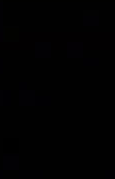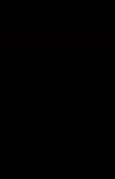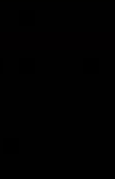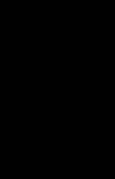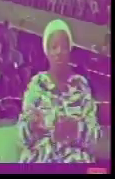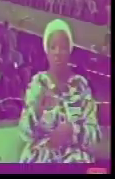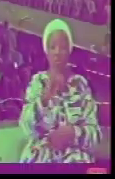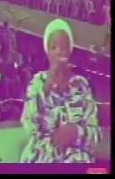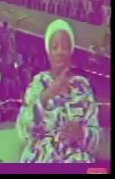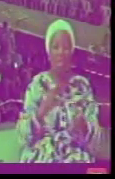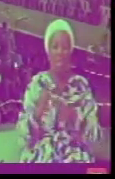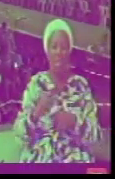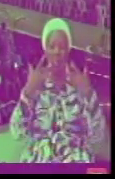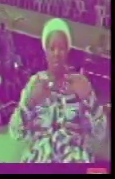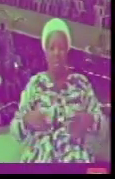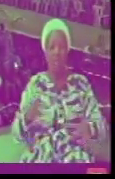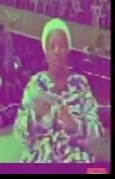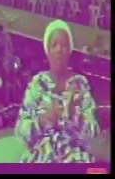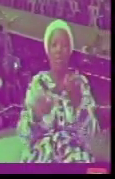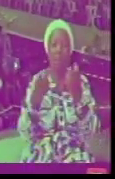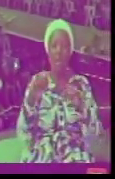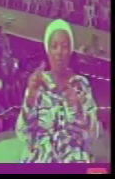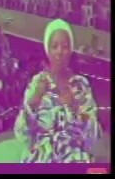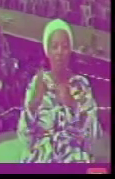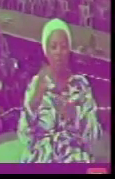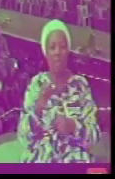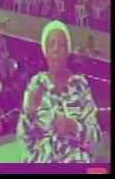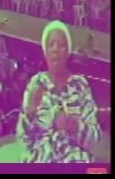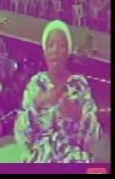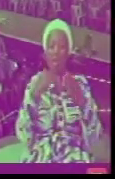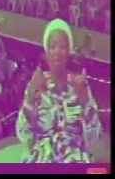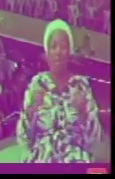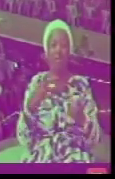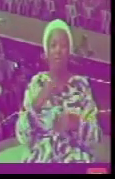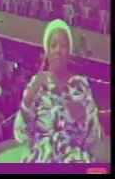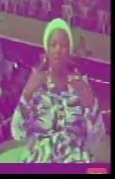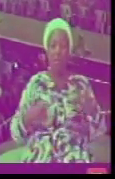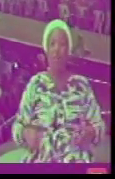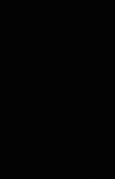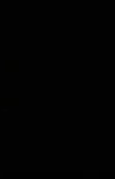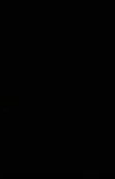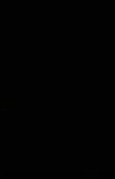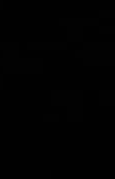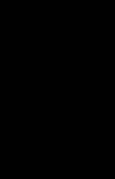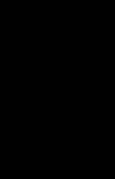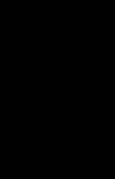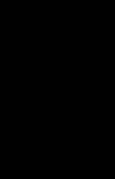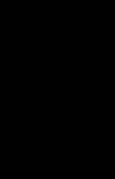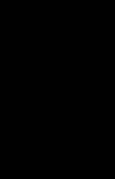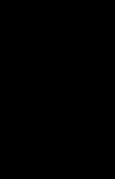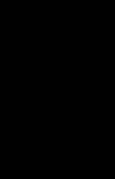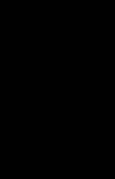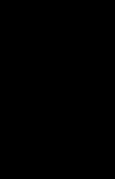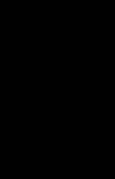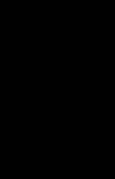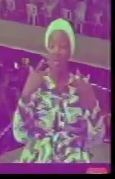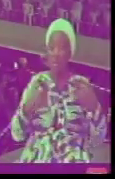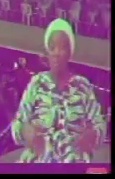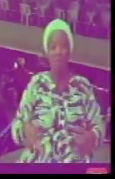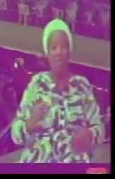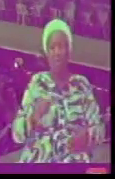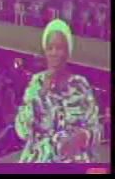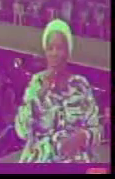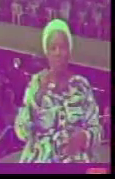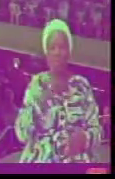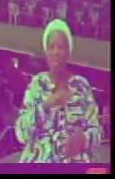way. It just seemed that as we're moving on in their journey, discouragement came to them.